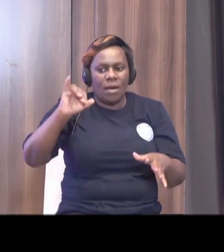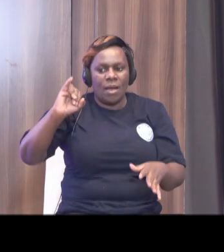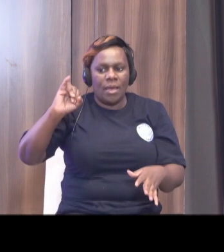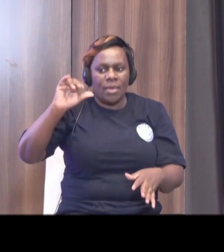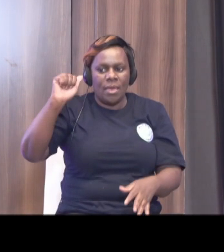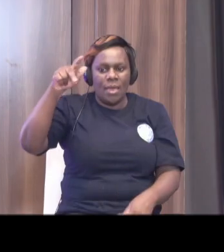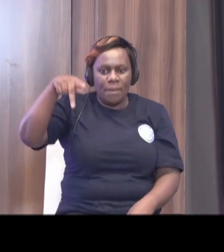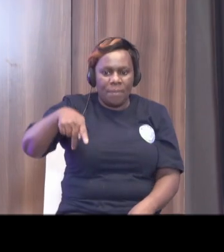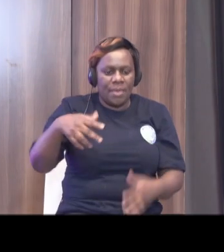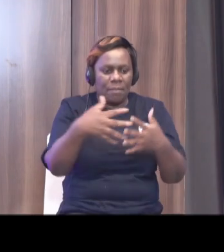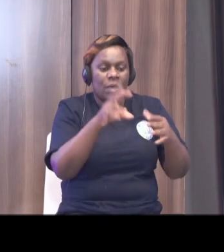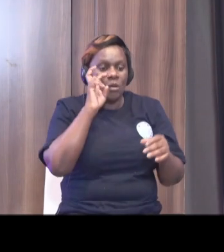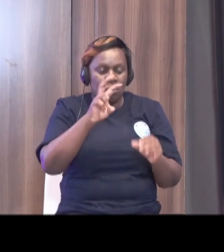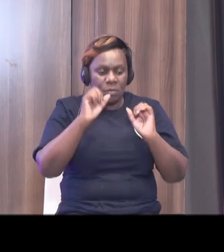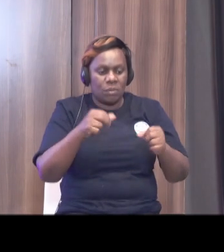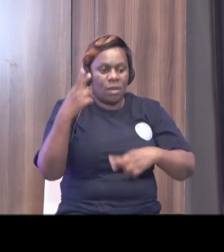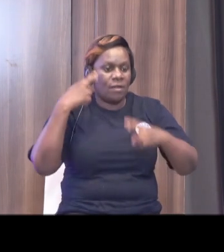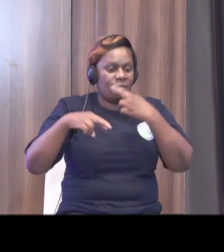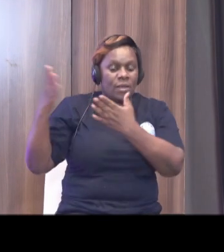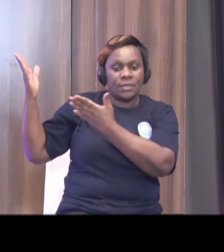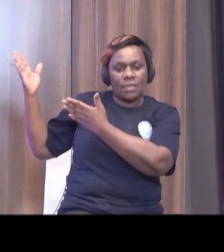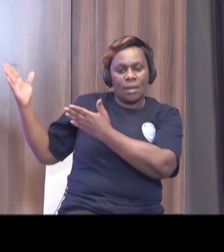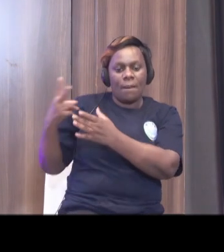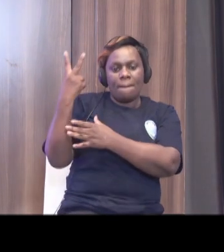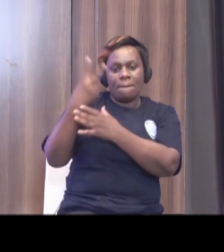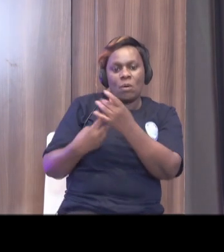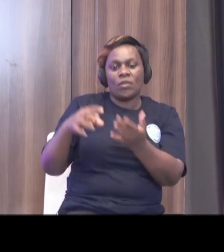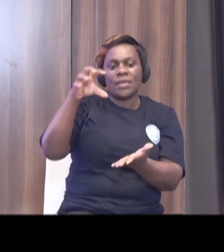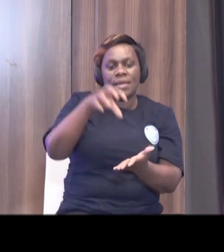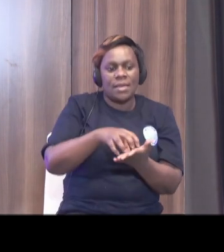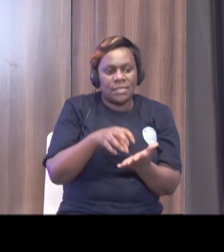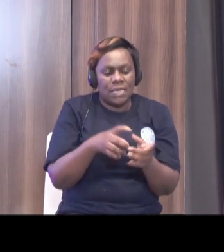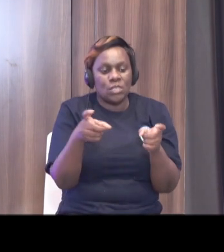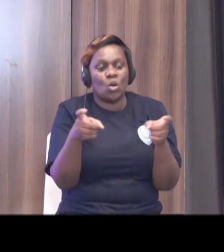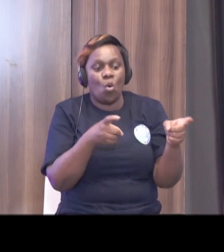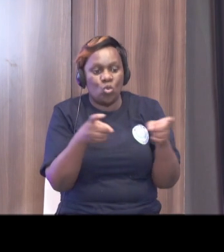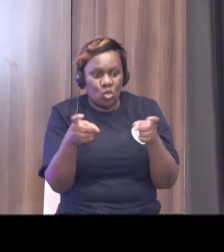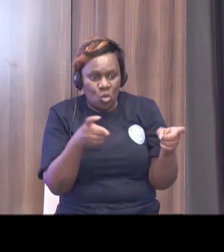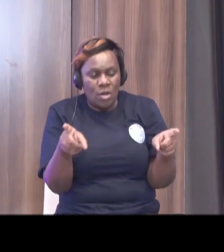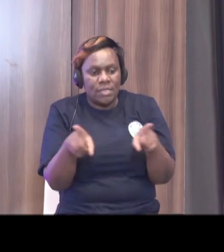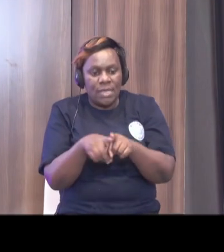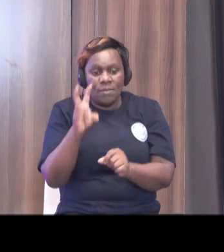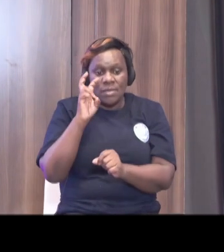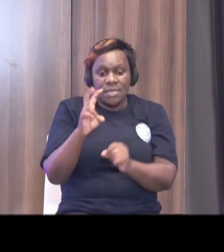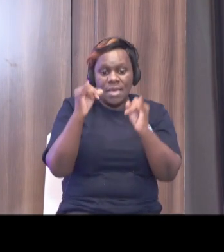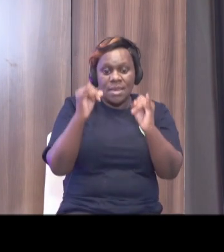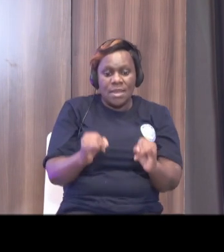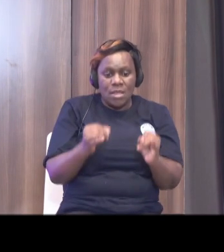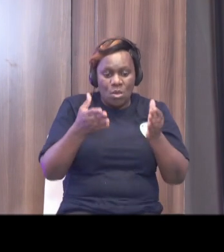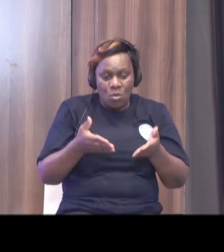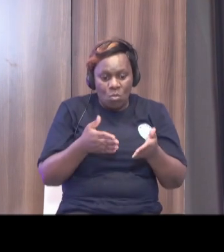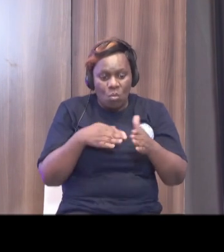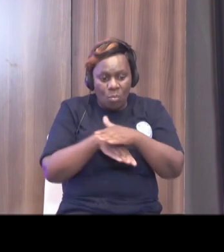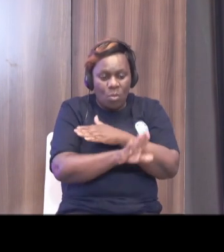in the US, and so you can see that reflected here in both the cases and the controls. And then looking at the newborn